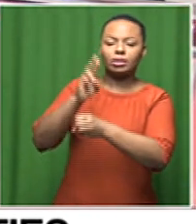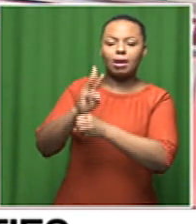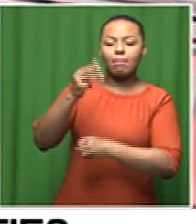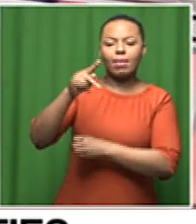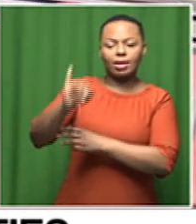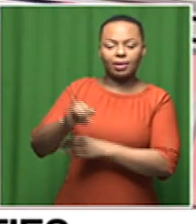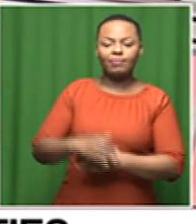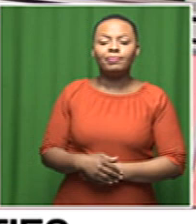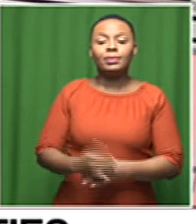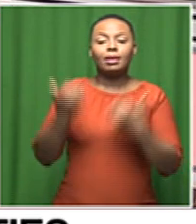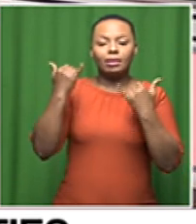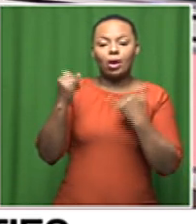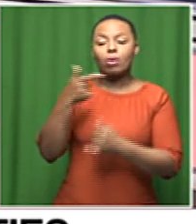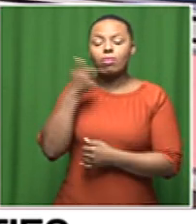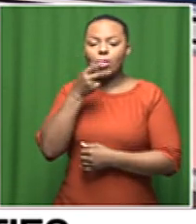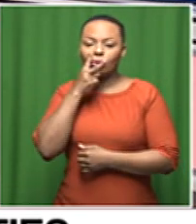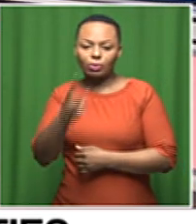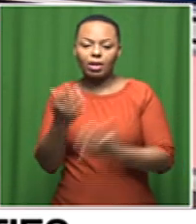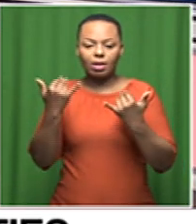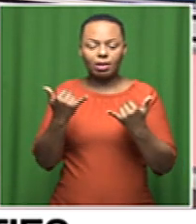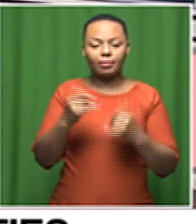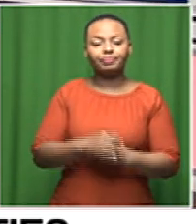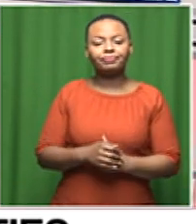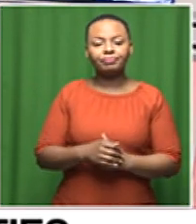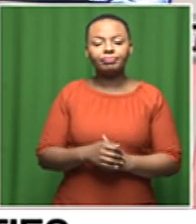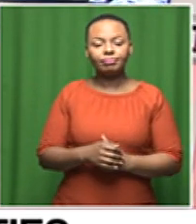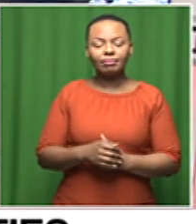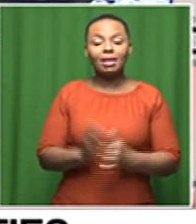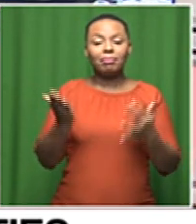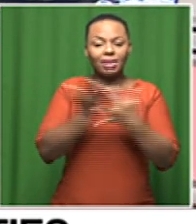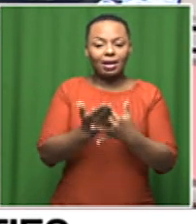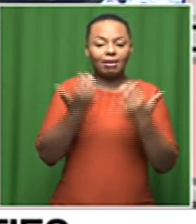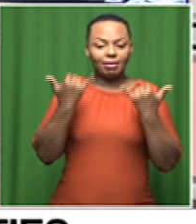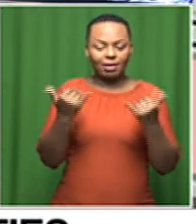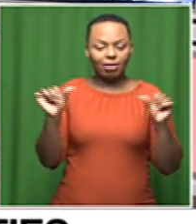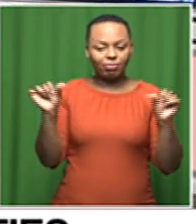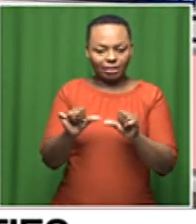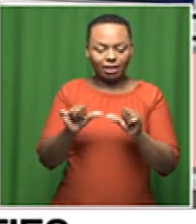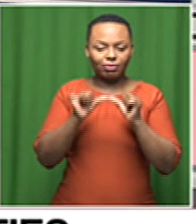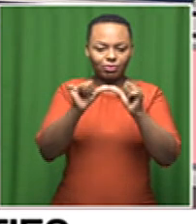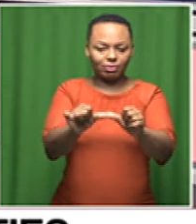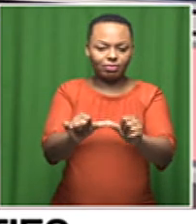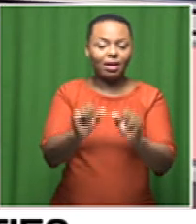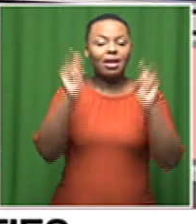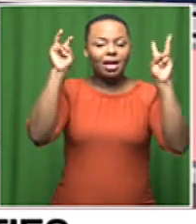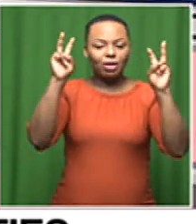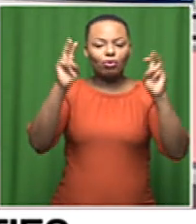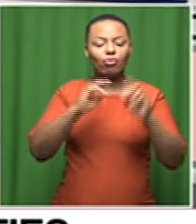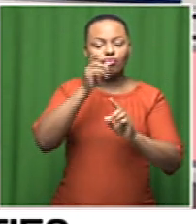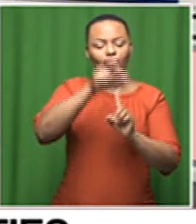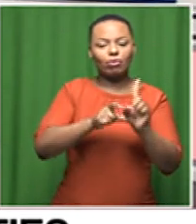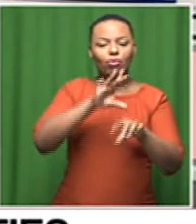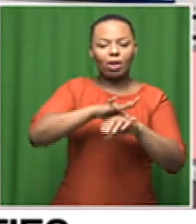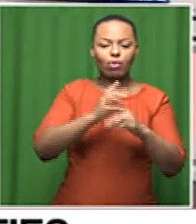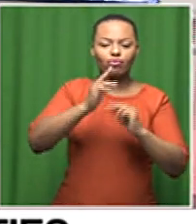you again very soon. And of course, it is now time for us to step on over and move to an ad break. Of course, the show continues where we are talking about patient rights right